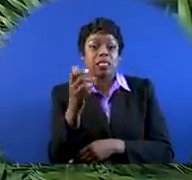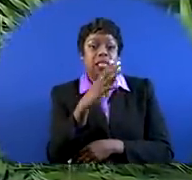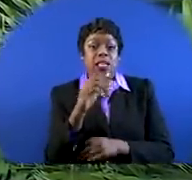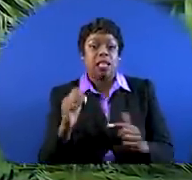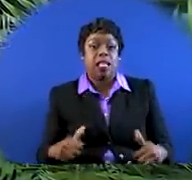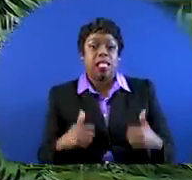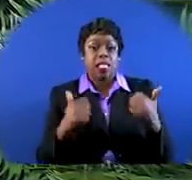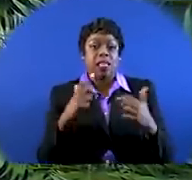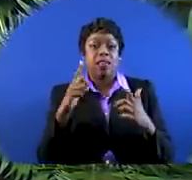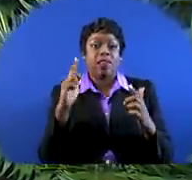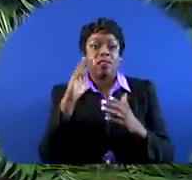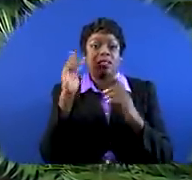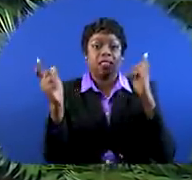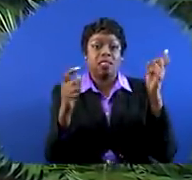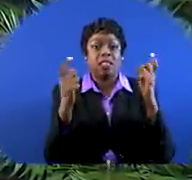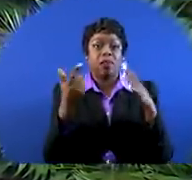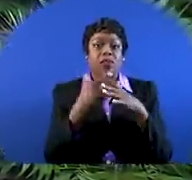11.